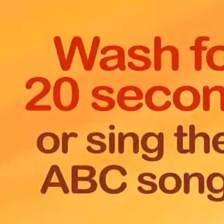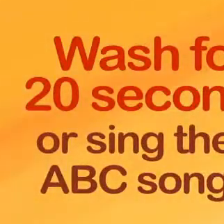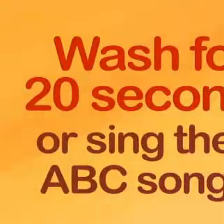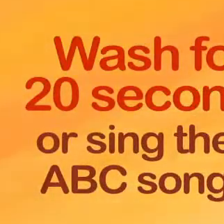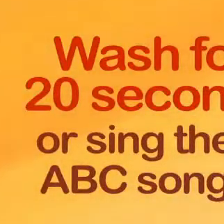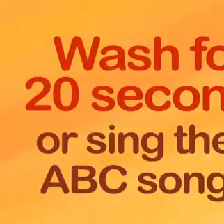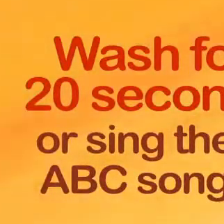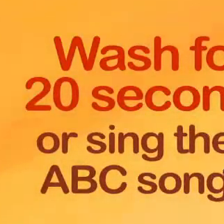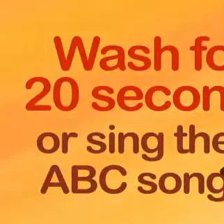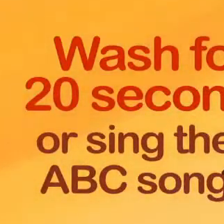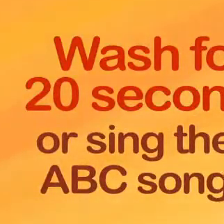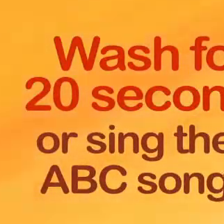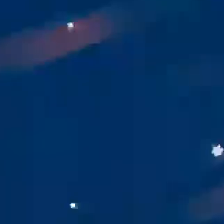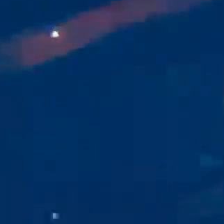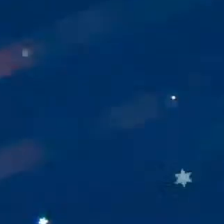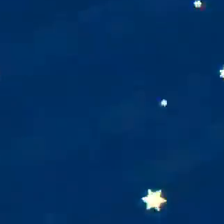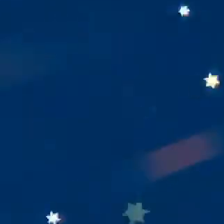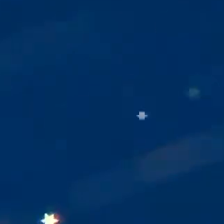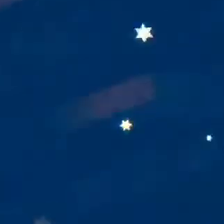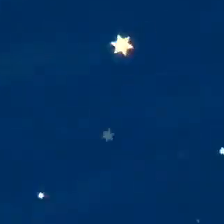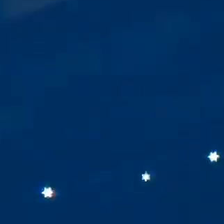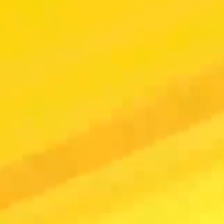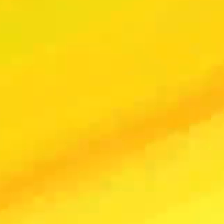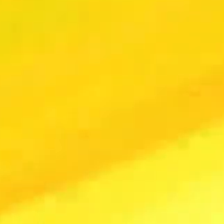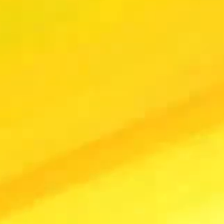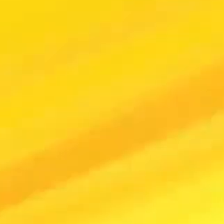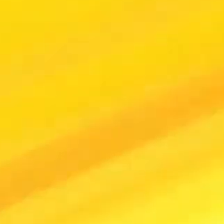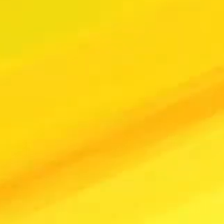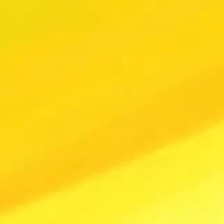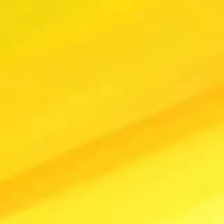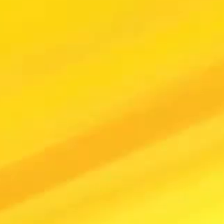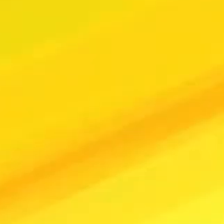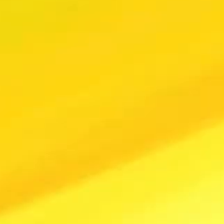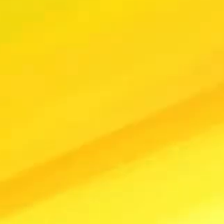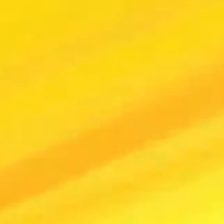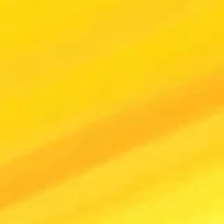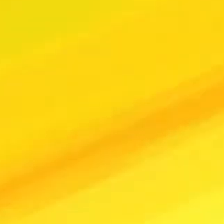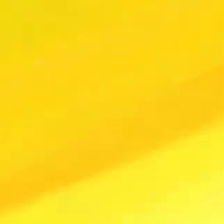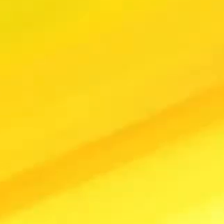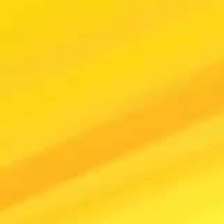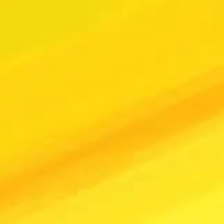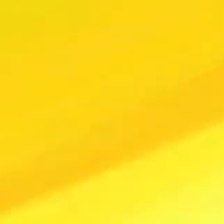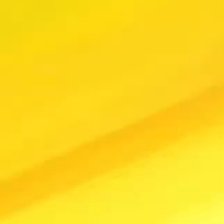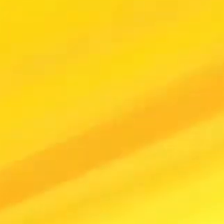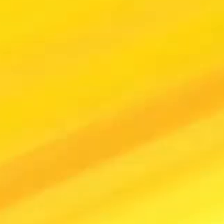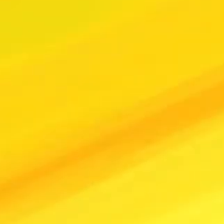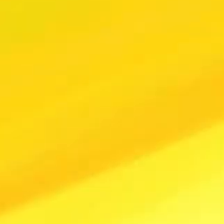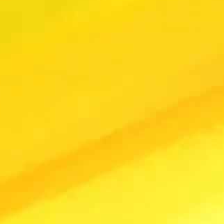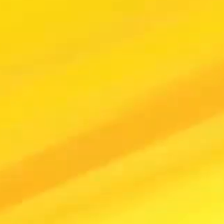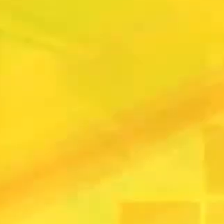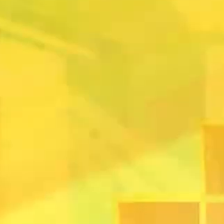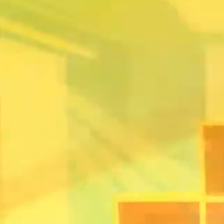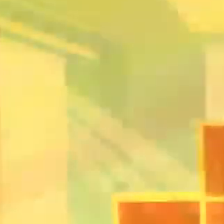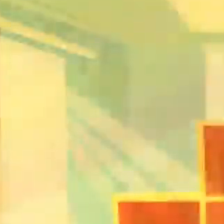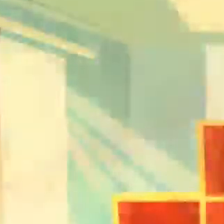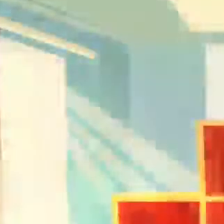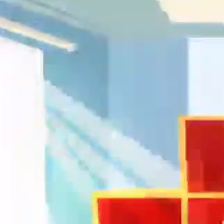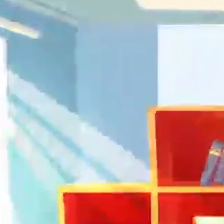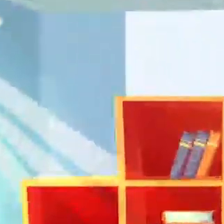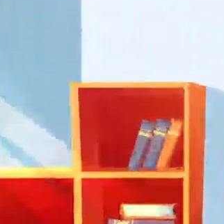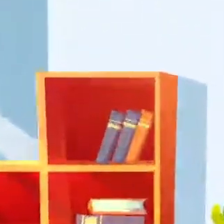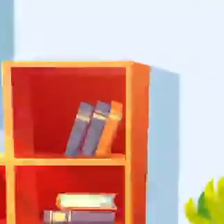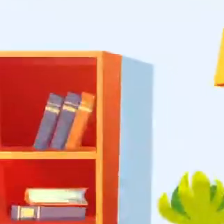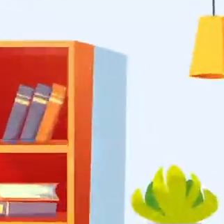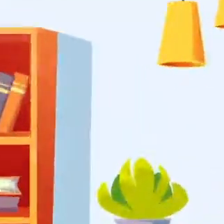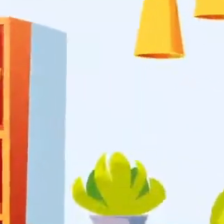takes to sing the ABC song. So what else? When you sneeze or cough, do it into your elbow, like this. Also,